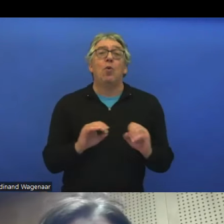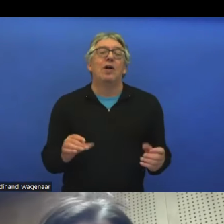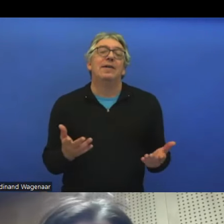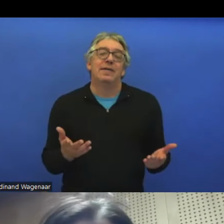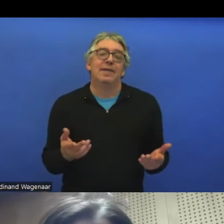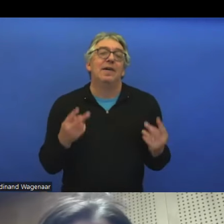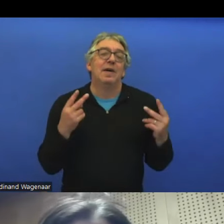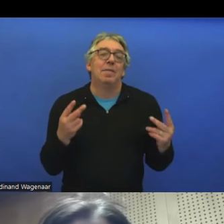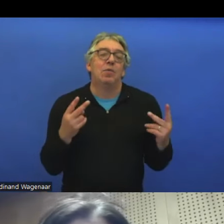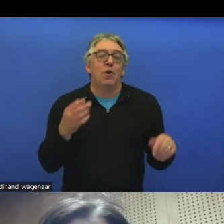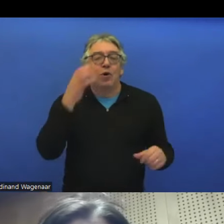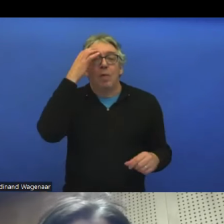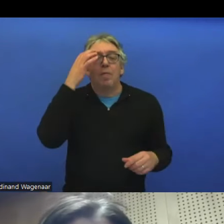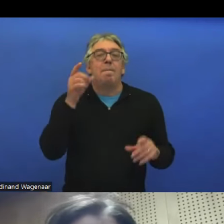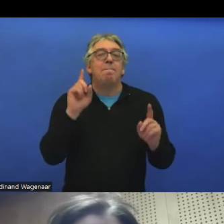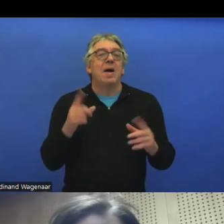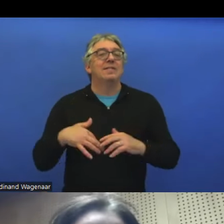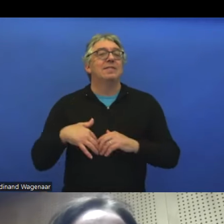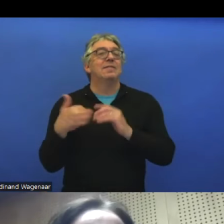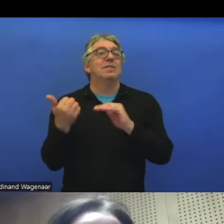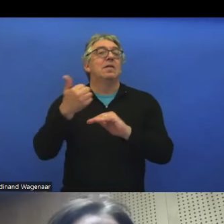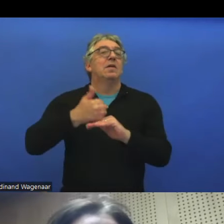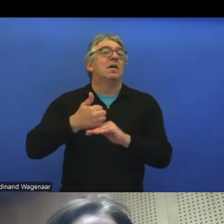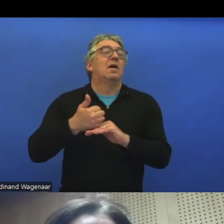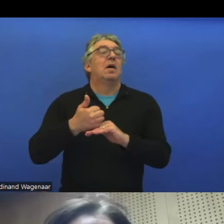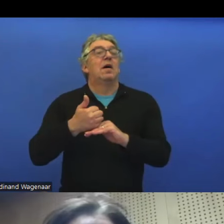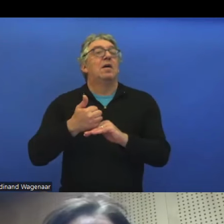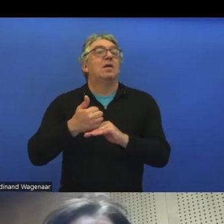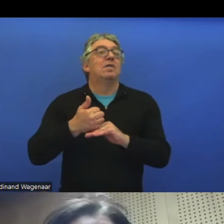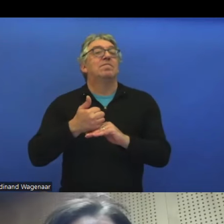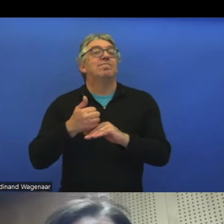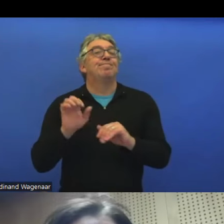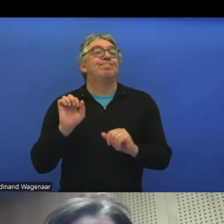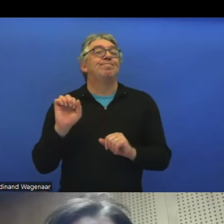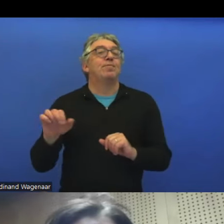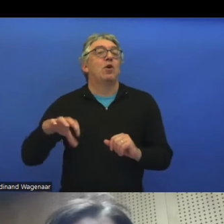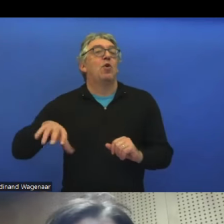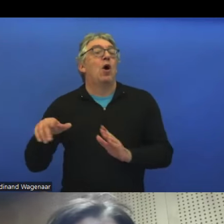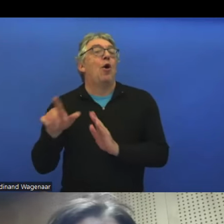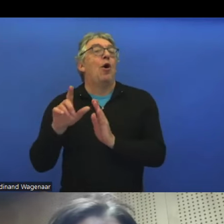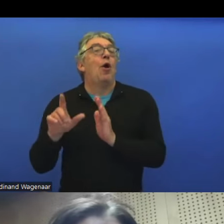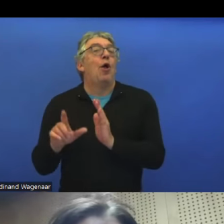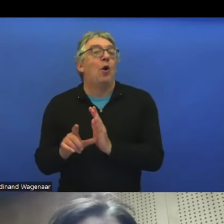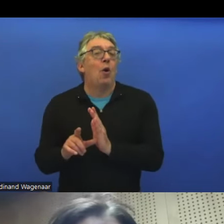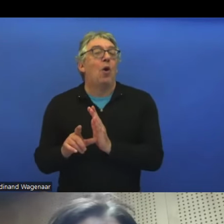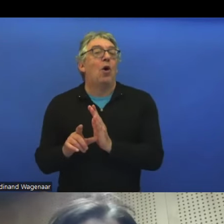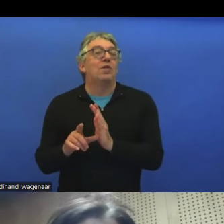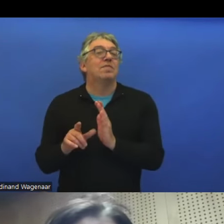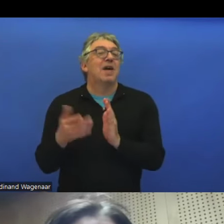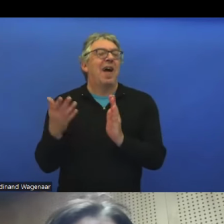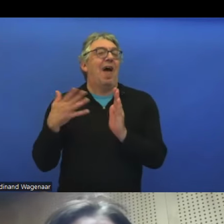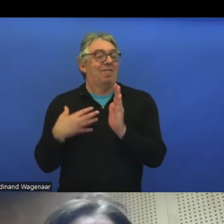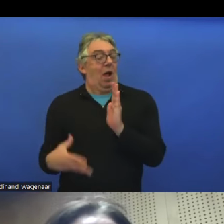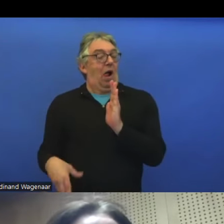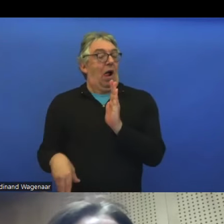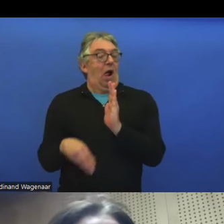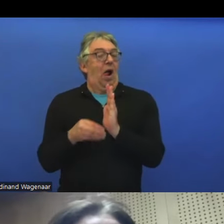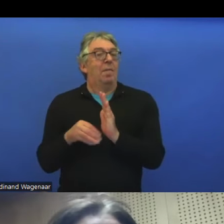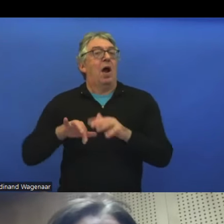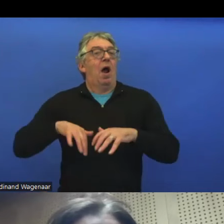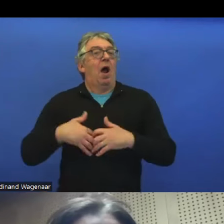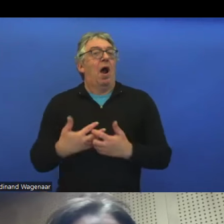certain safeguards, and so provisions in their nationality laws in order to prevent statelessness from being passed from